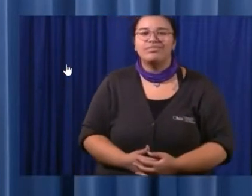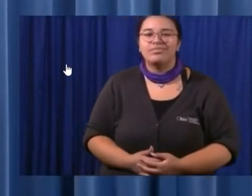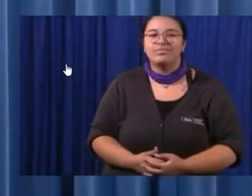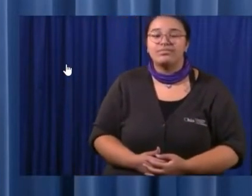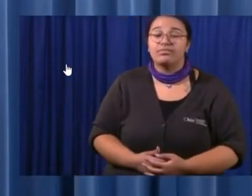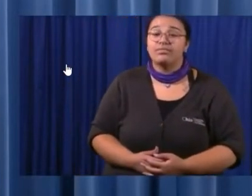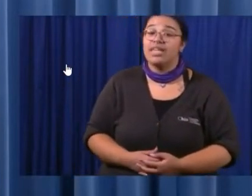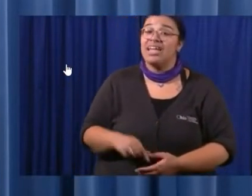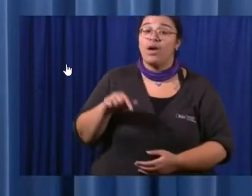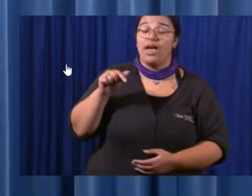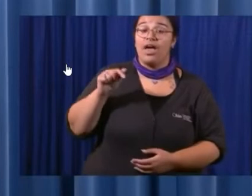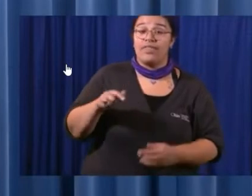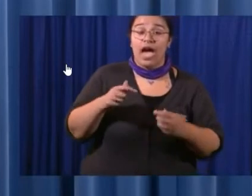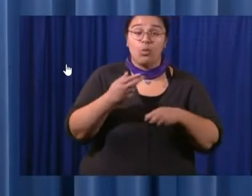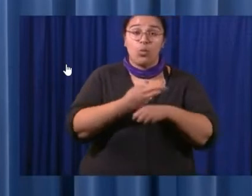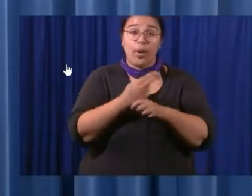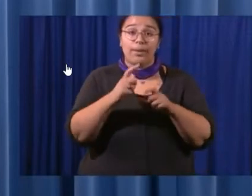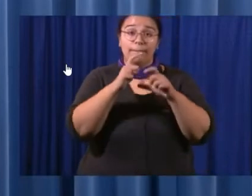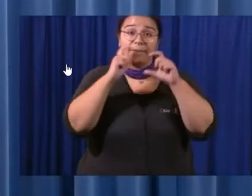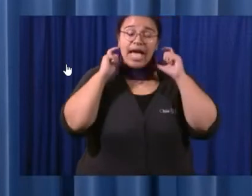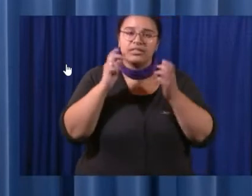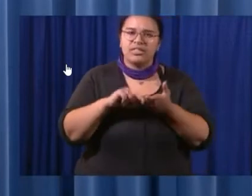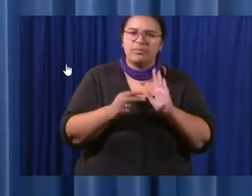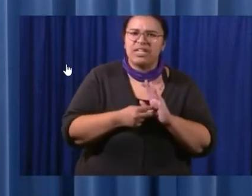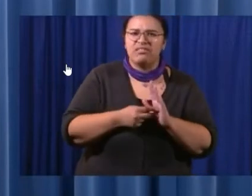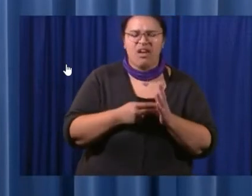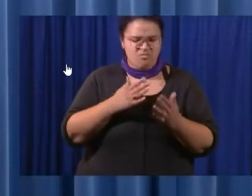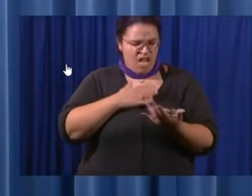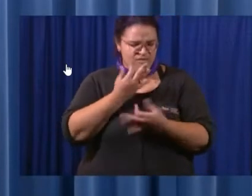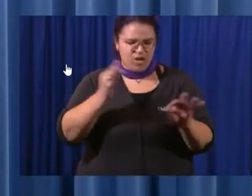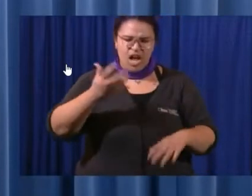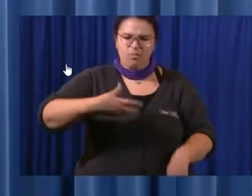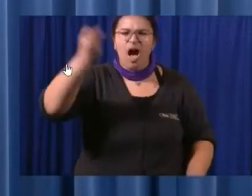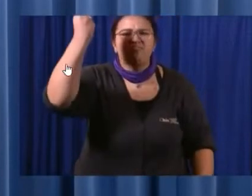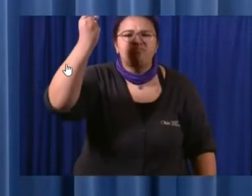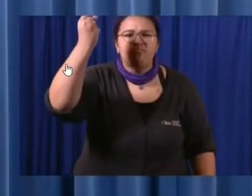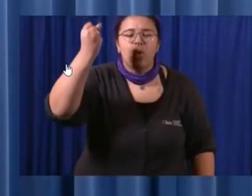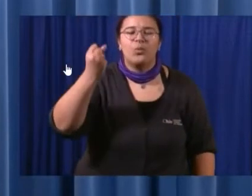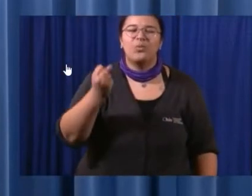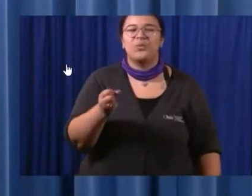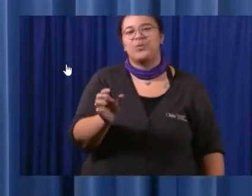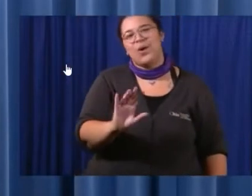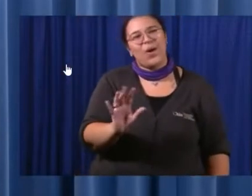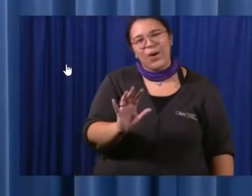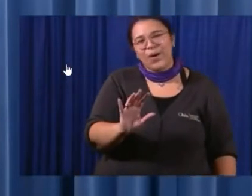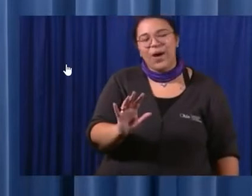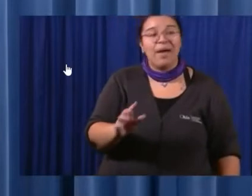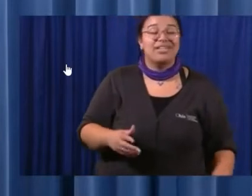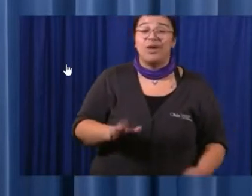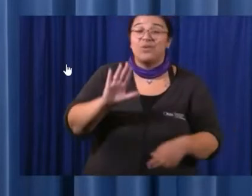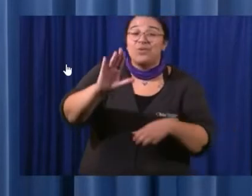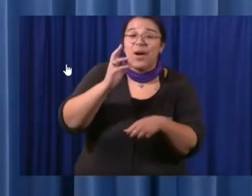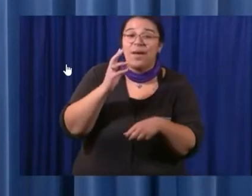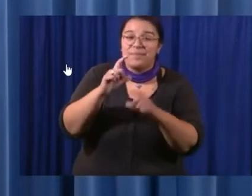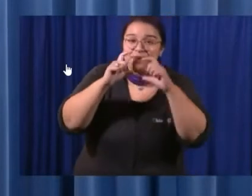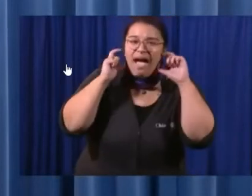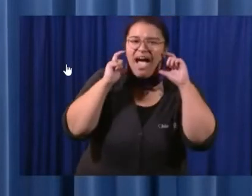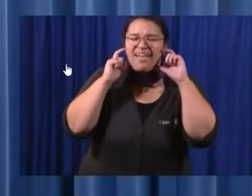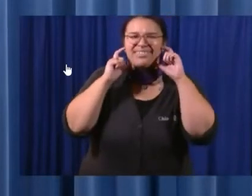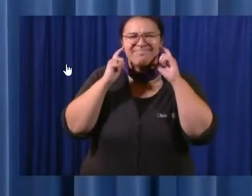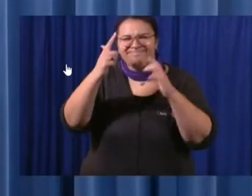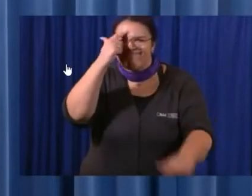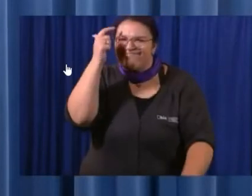question of freedom. In fact, what the mask does, whether it's an Indians or Reds or